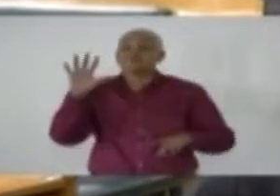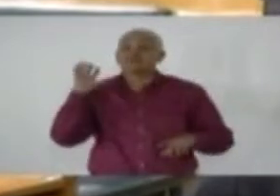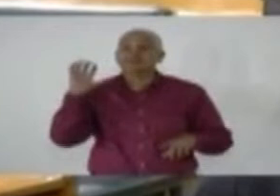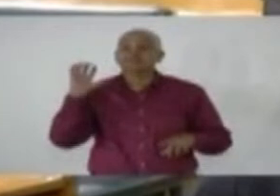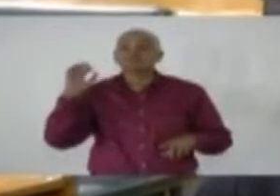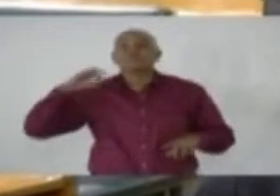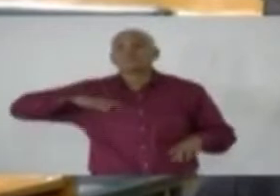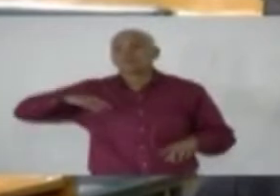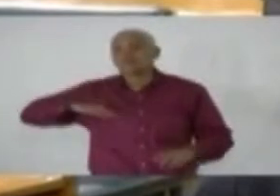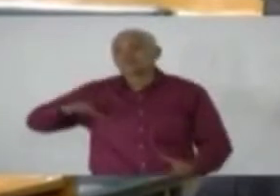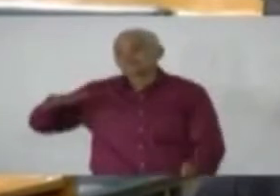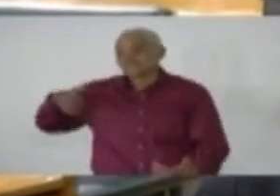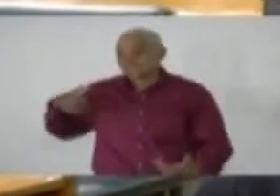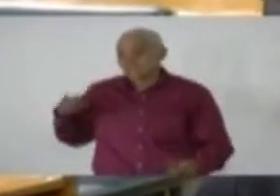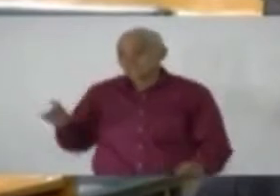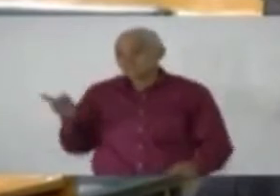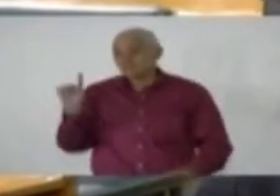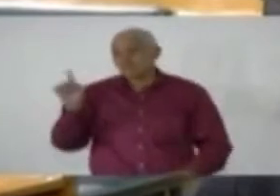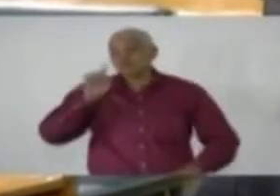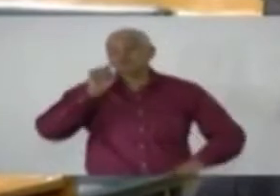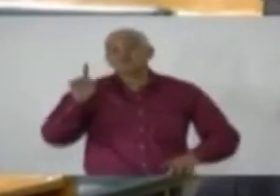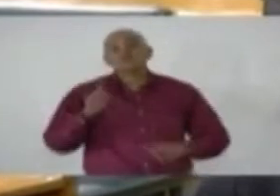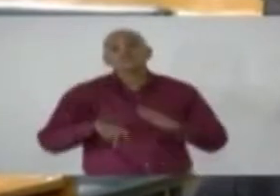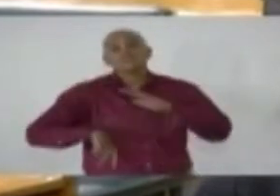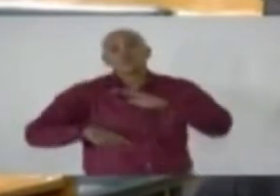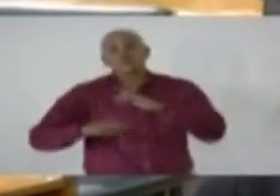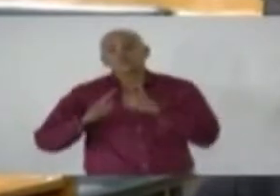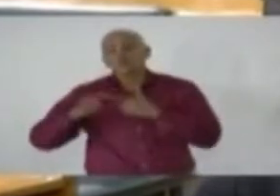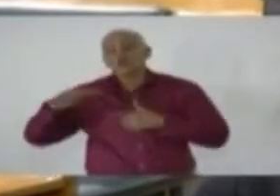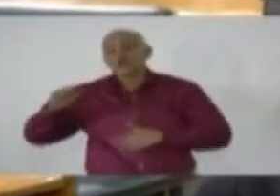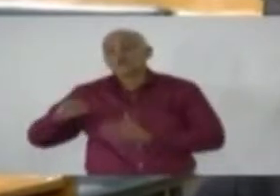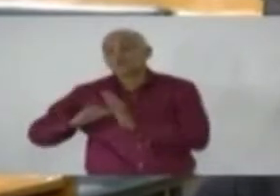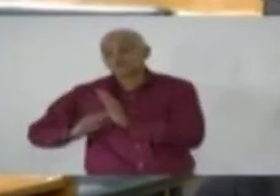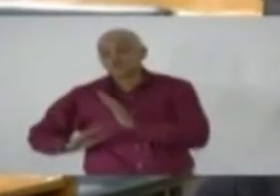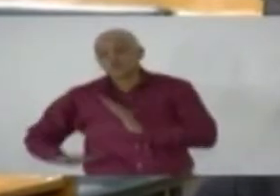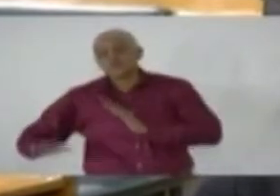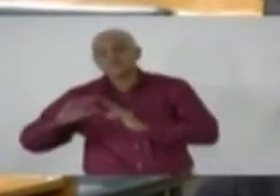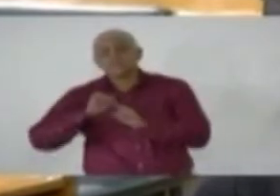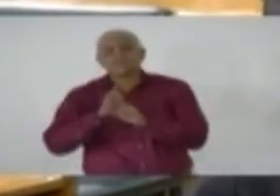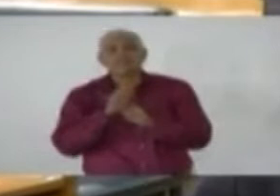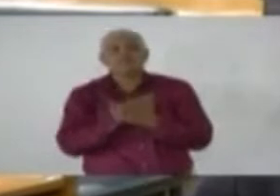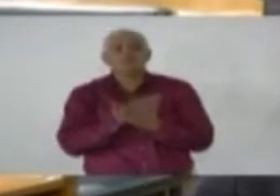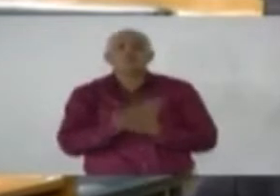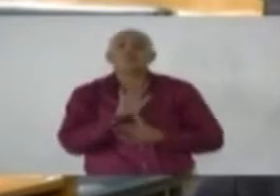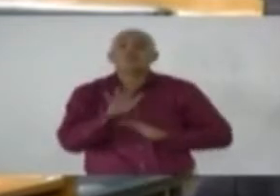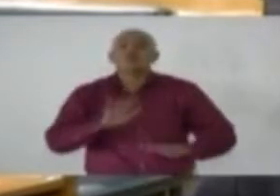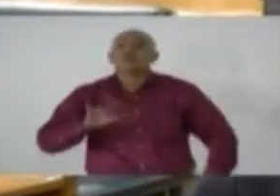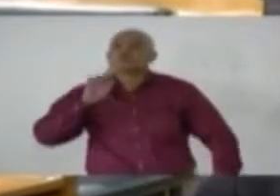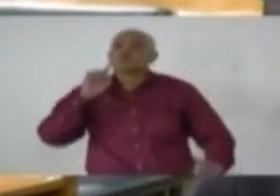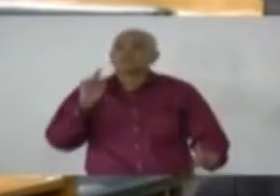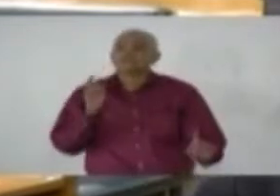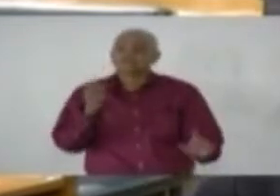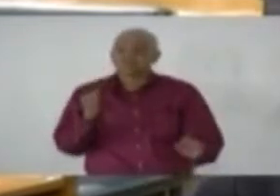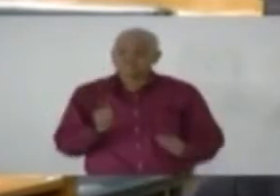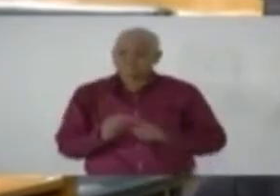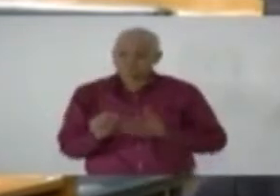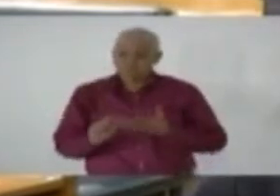203,500 beneficiaries, whereby primary and secondary school students received grants